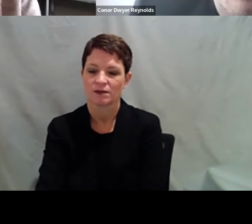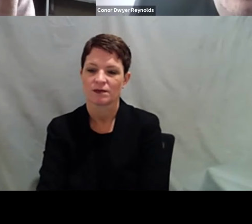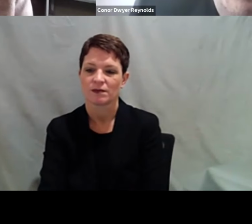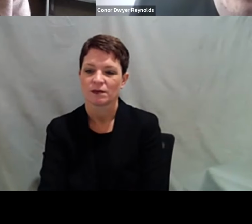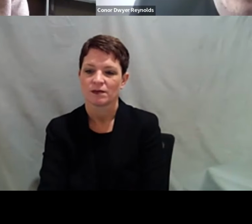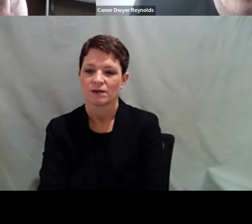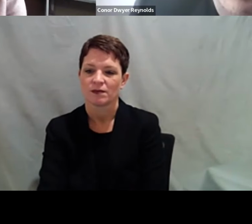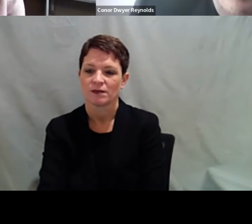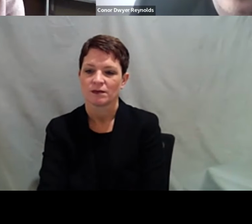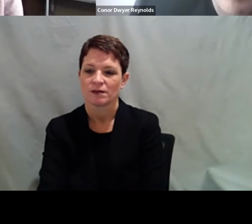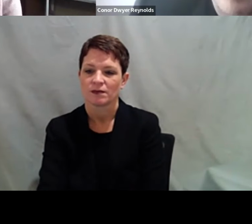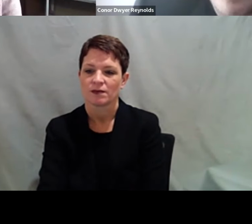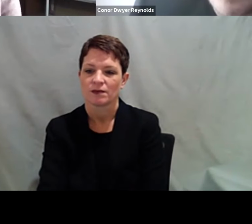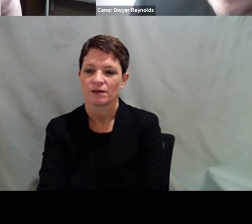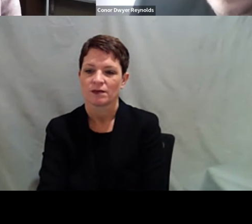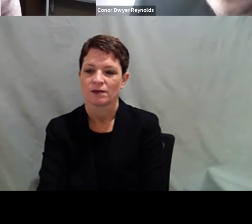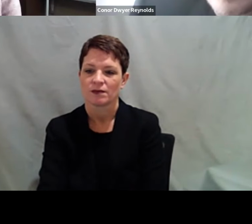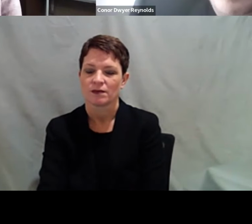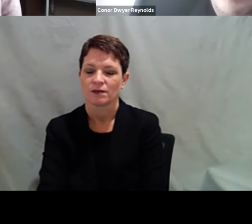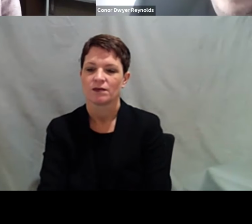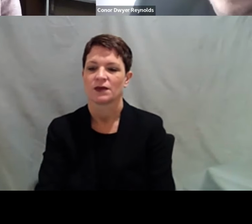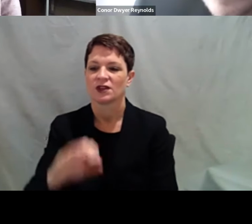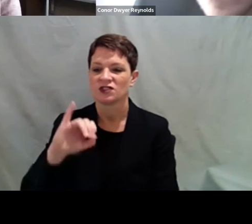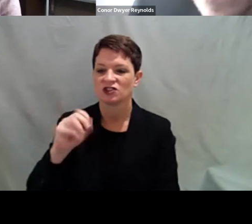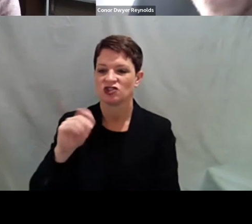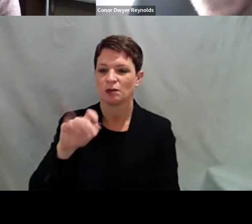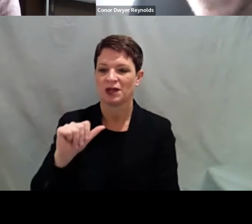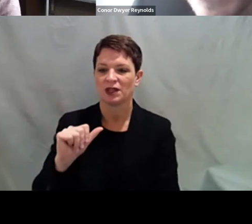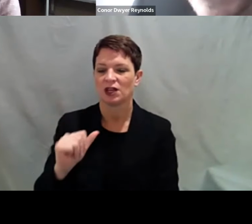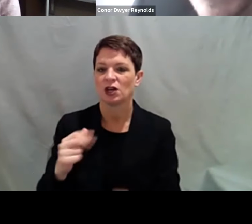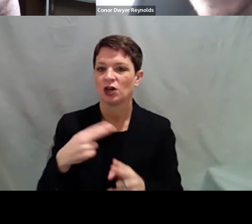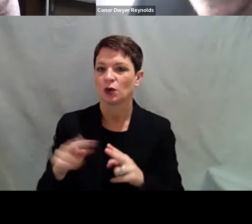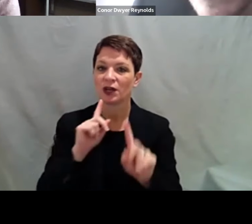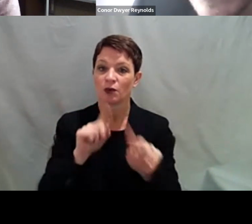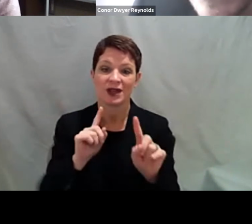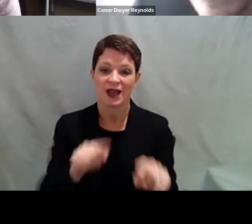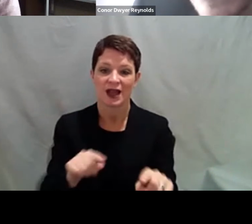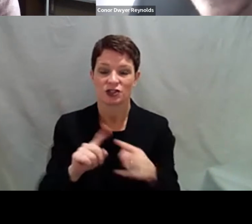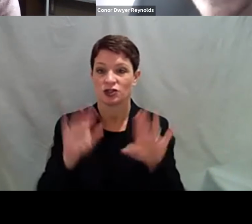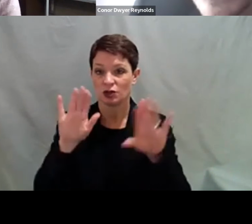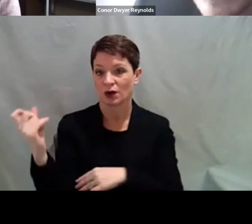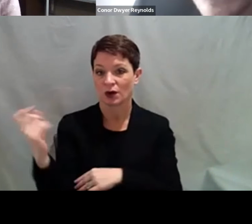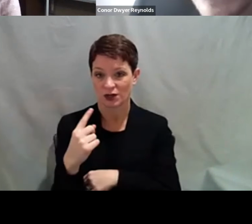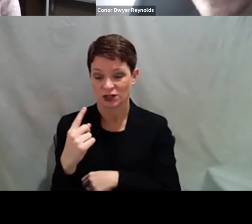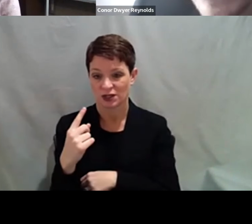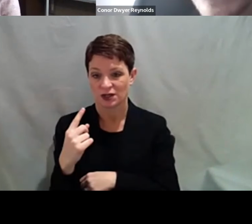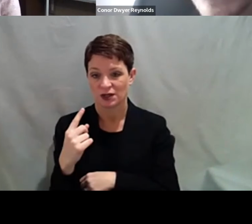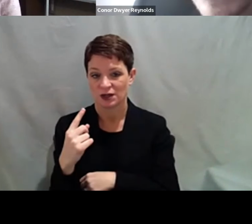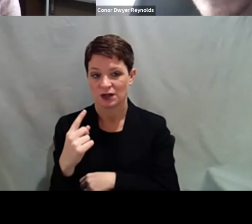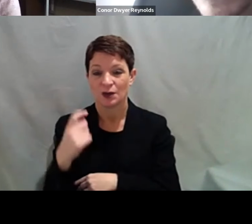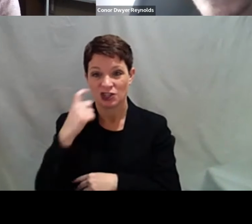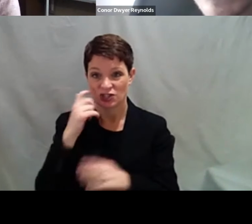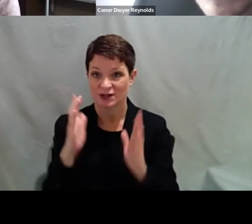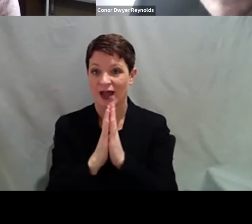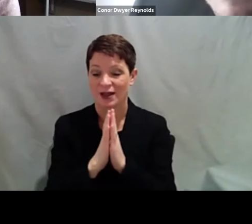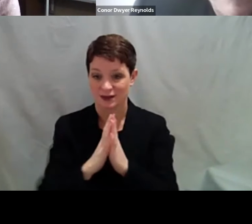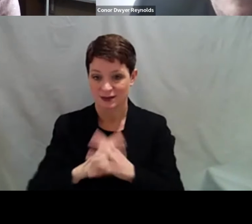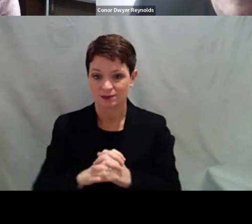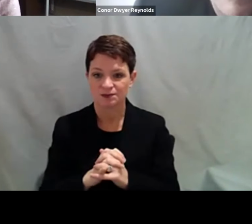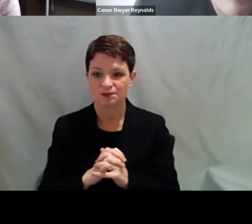Great. This is Jamelia. I'll add just a couple quick reactions to the terrific question that was posed to me.